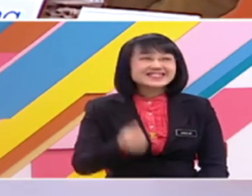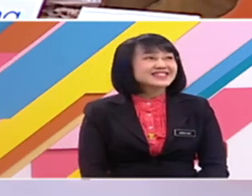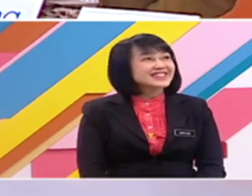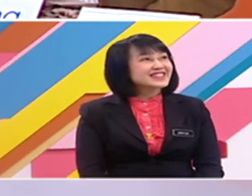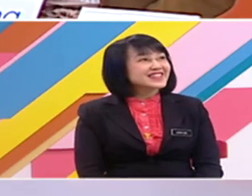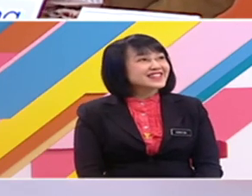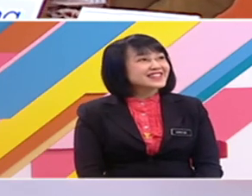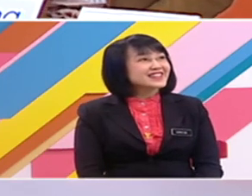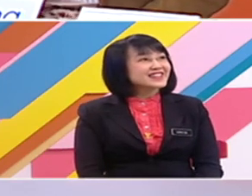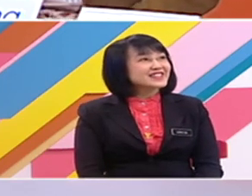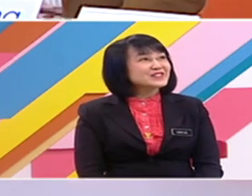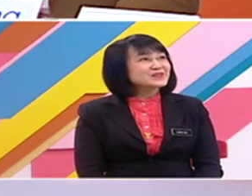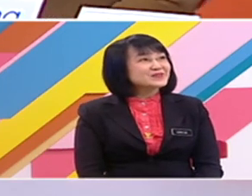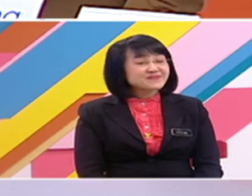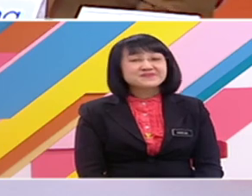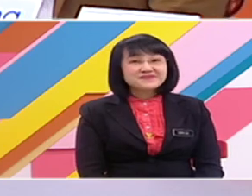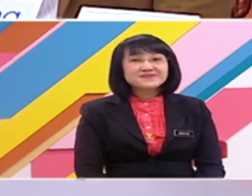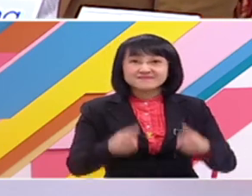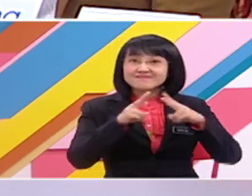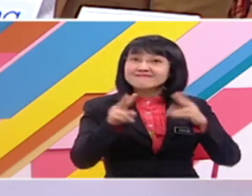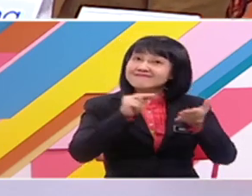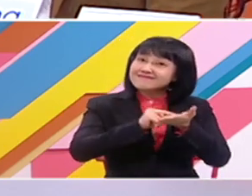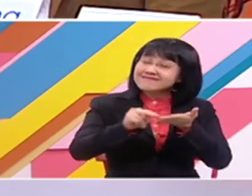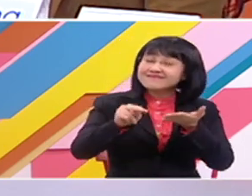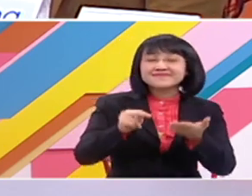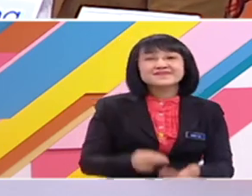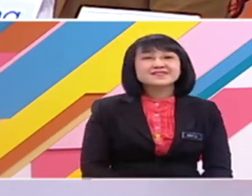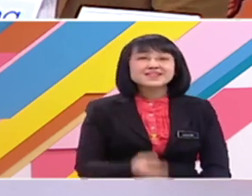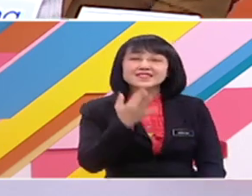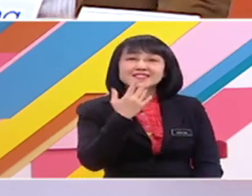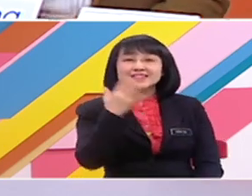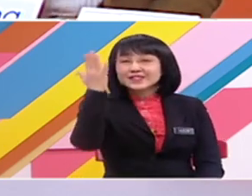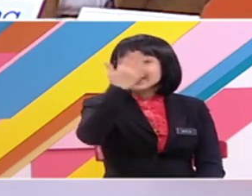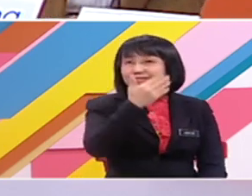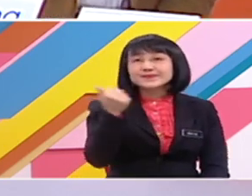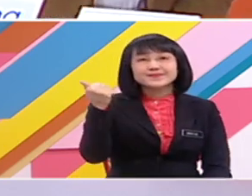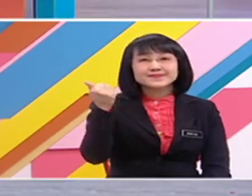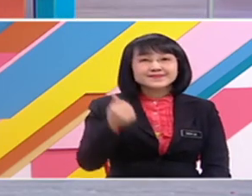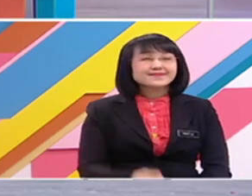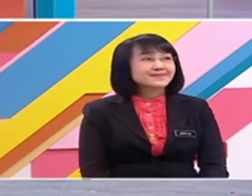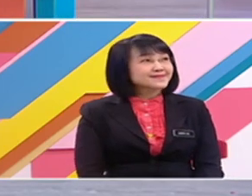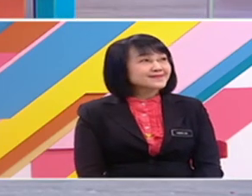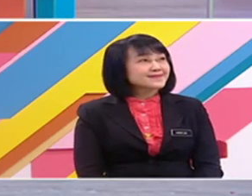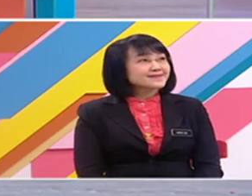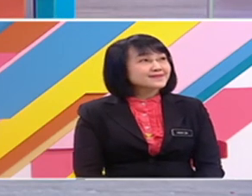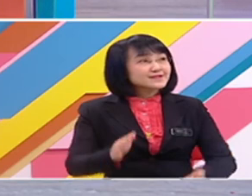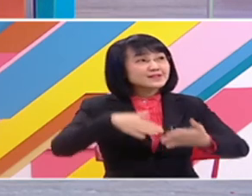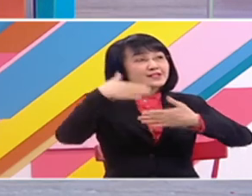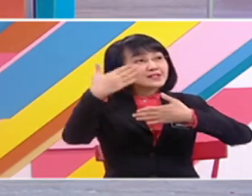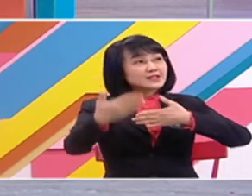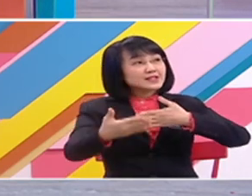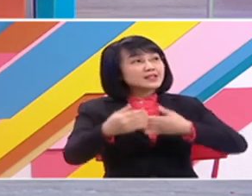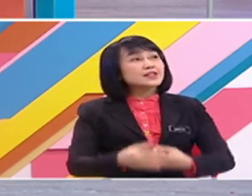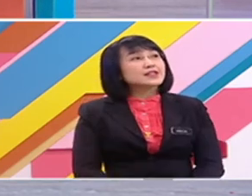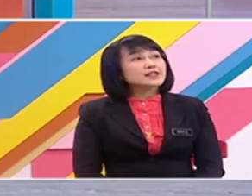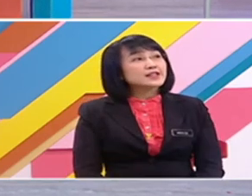Okay, that's nice, Amna. Yes. Okay, the color is so nice. Okay, the next one. Next one. Can I choose from